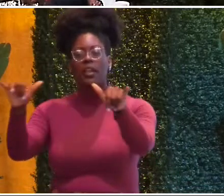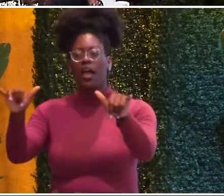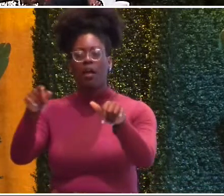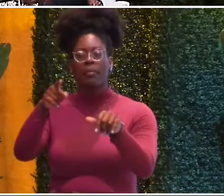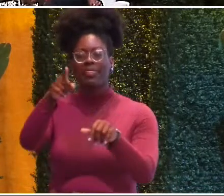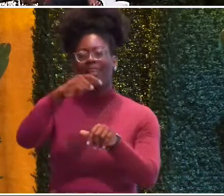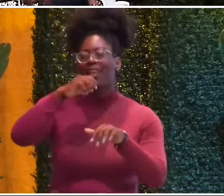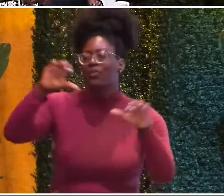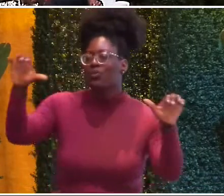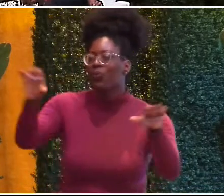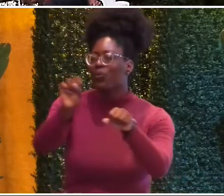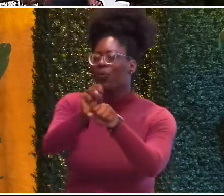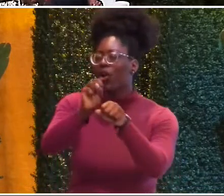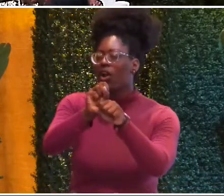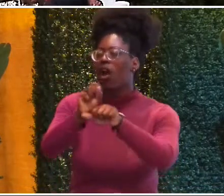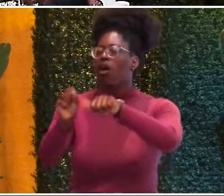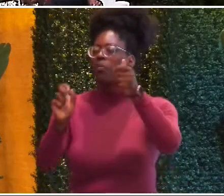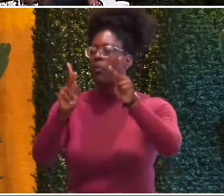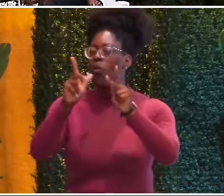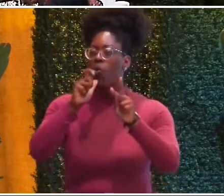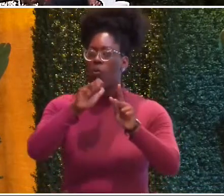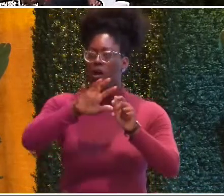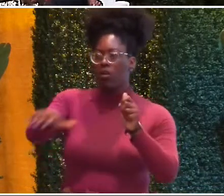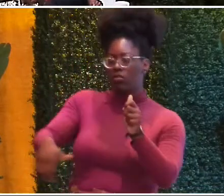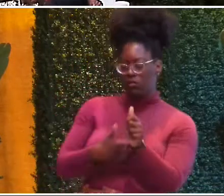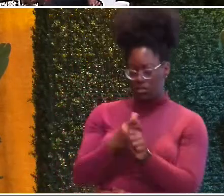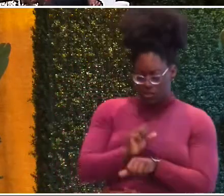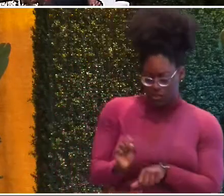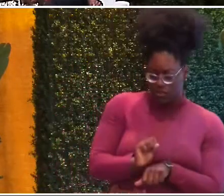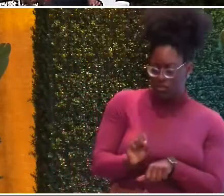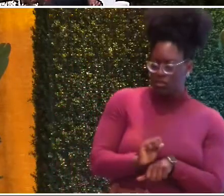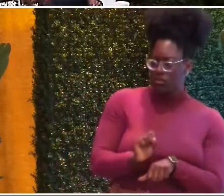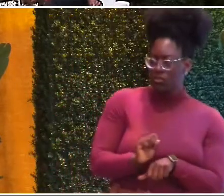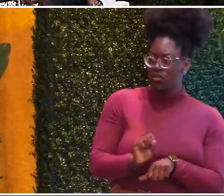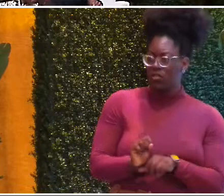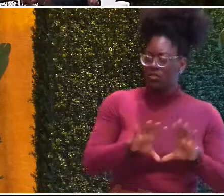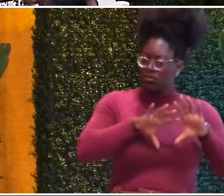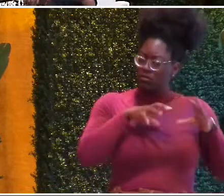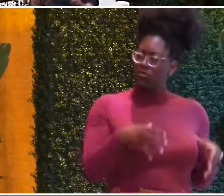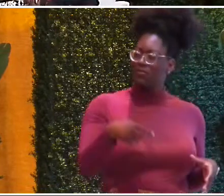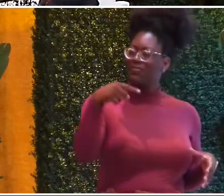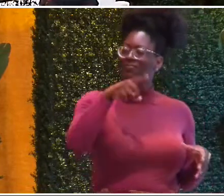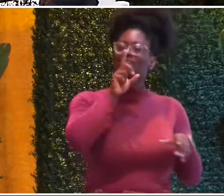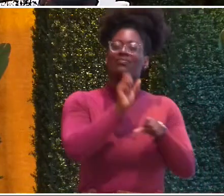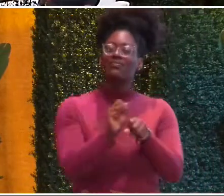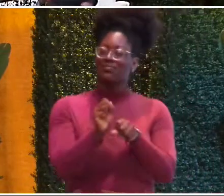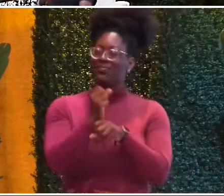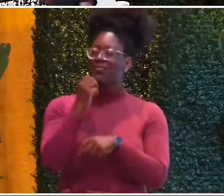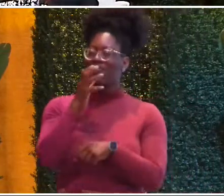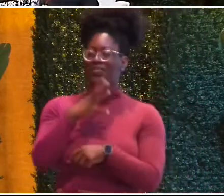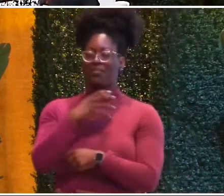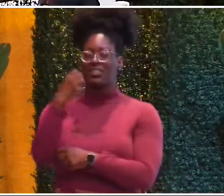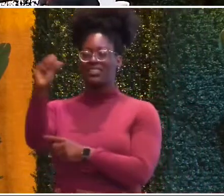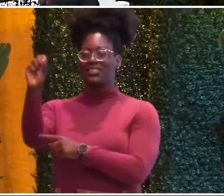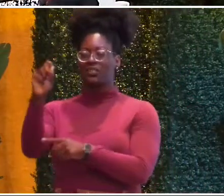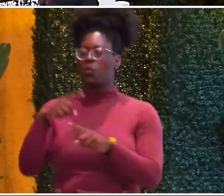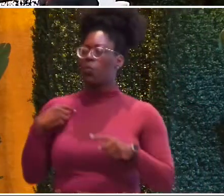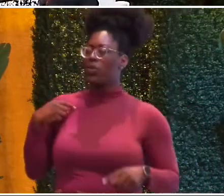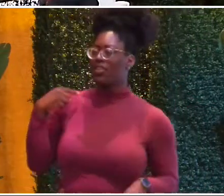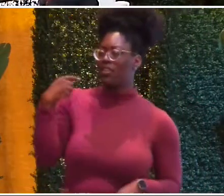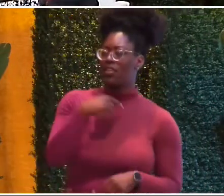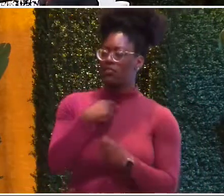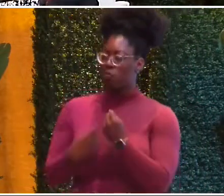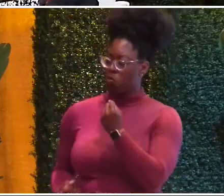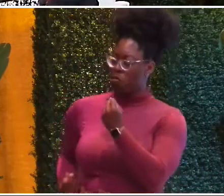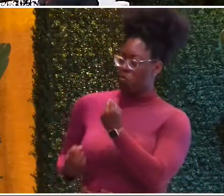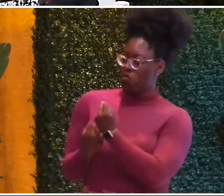TV, or the market, what have you. We're the backbones of entire communities. We don't get the luxury